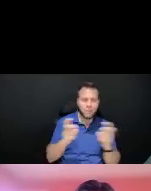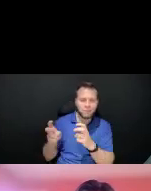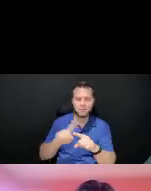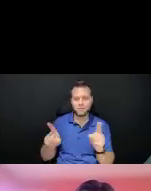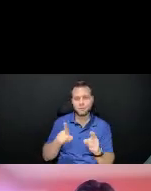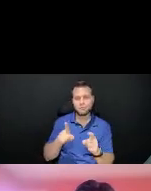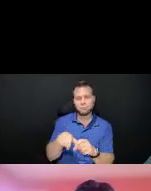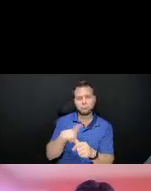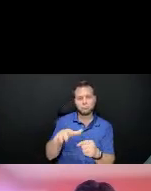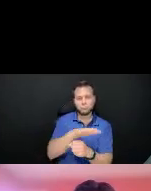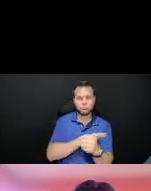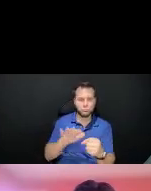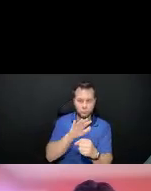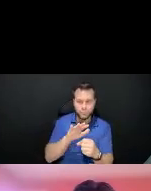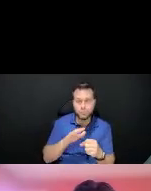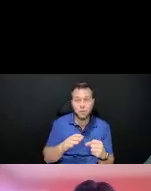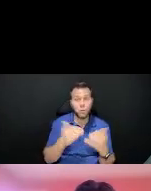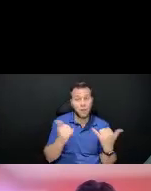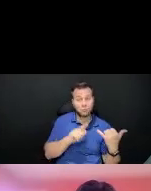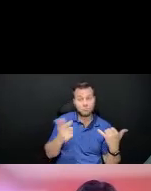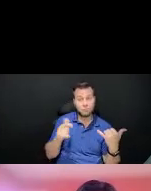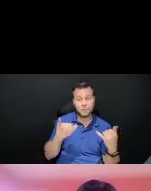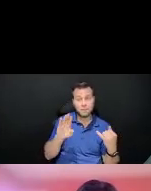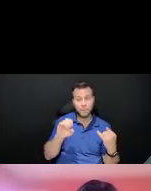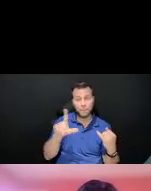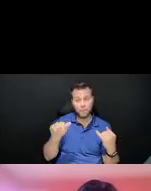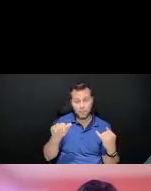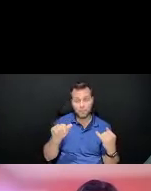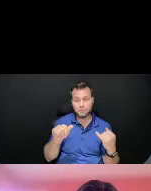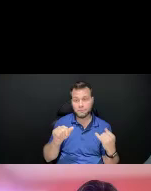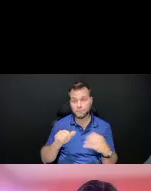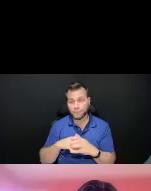turn it over to Isabella and McCain.